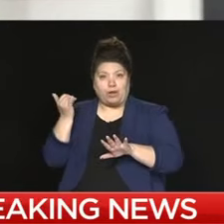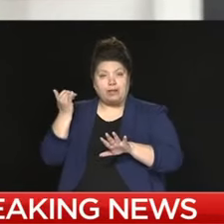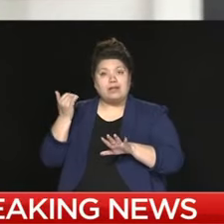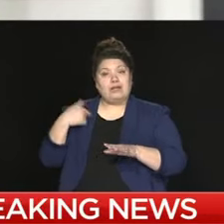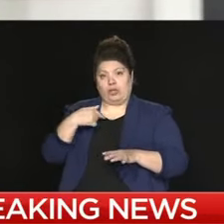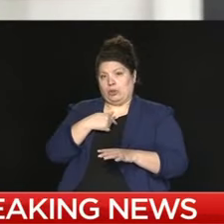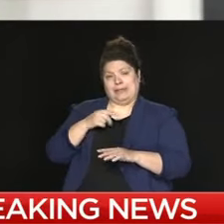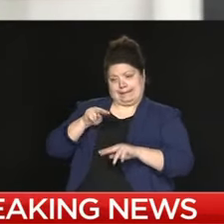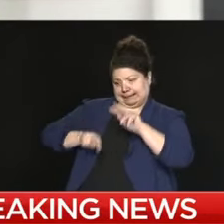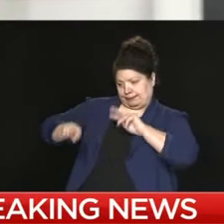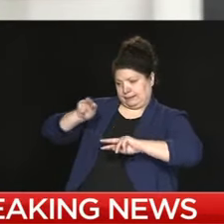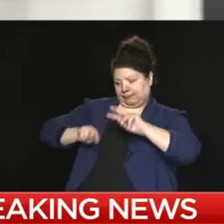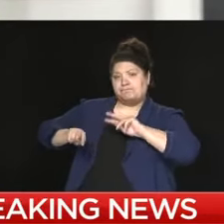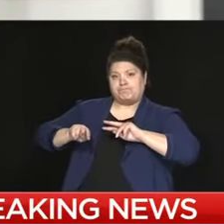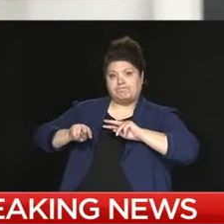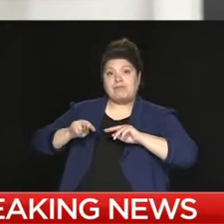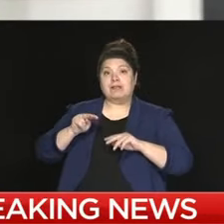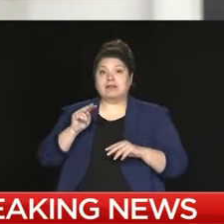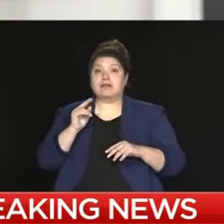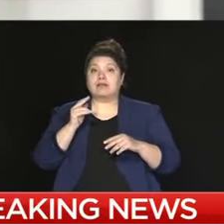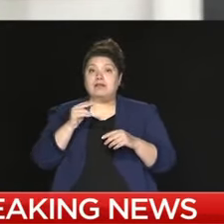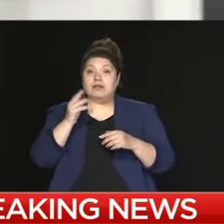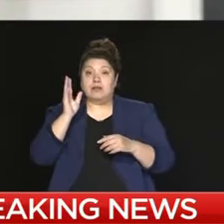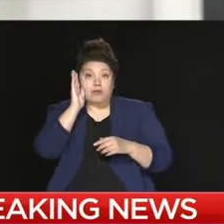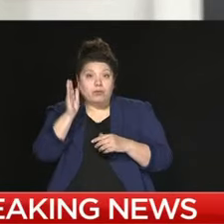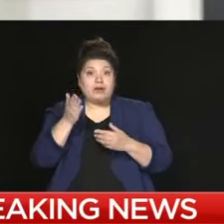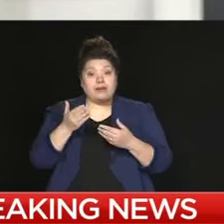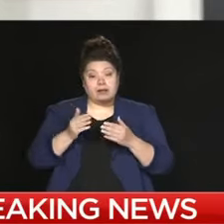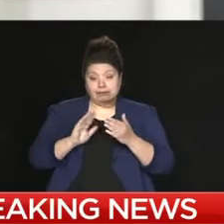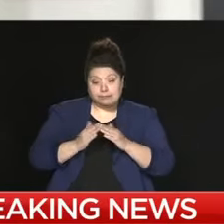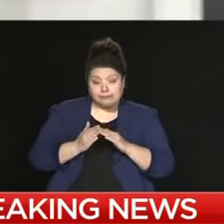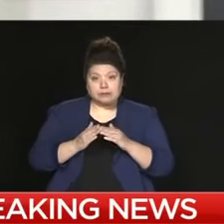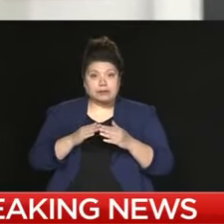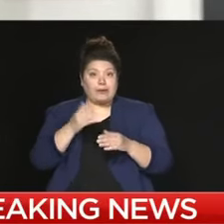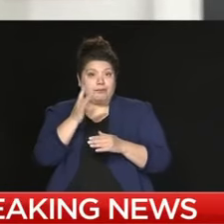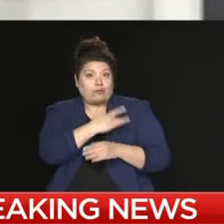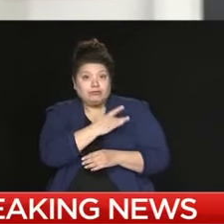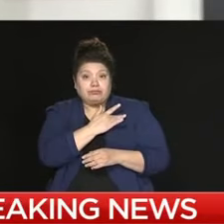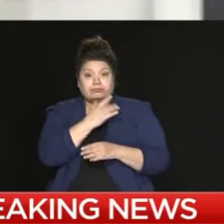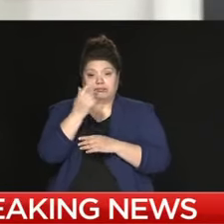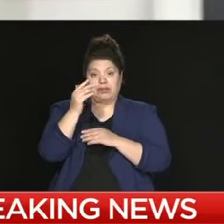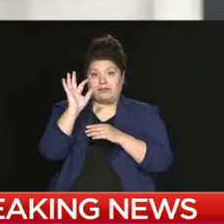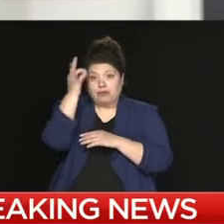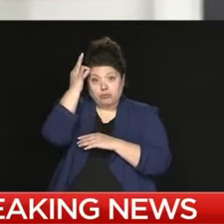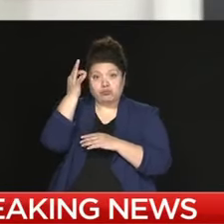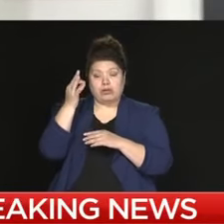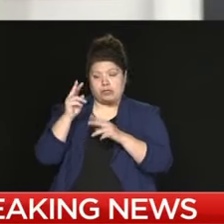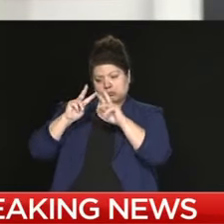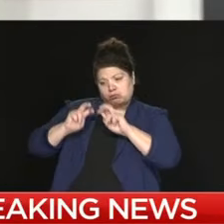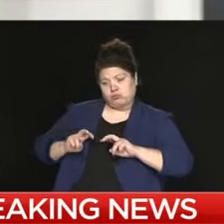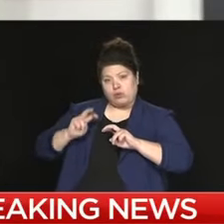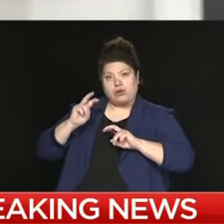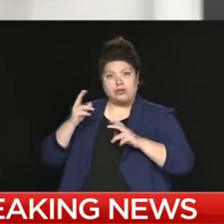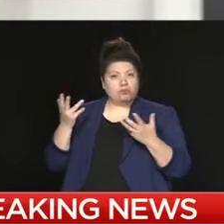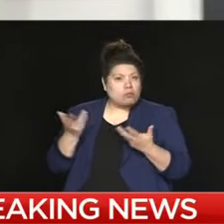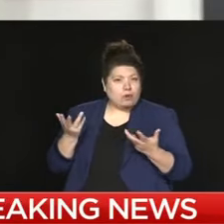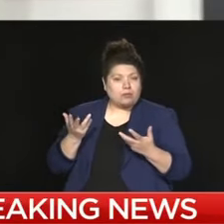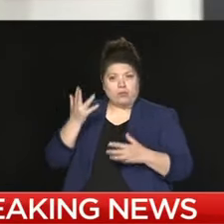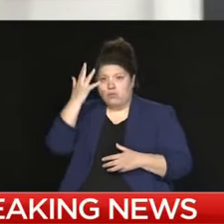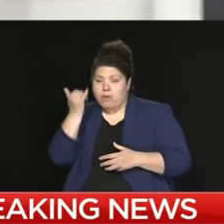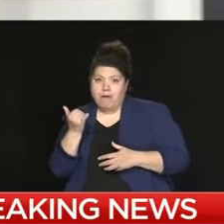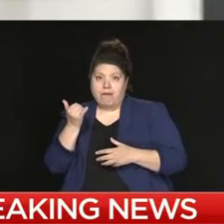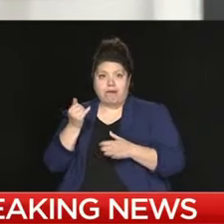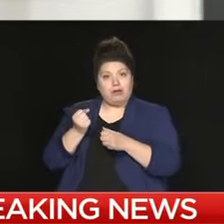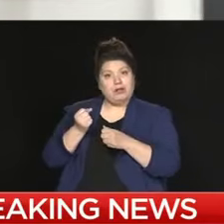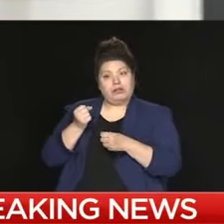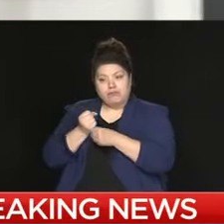and questions will be asked of all levels of government as to what should have been done, and more especially what should be done